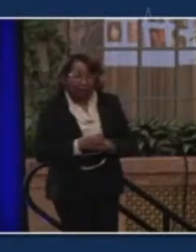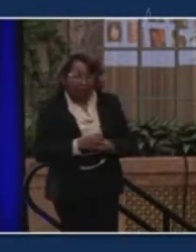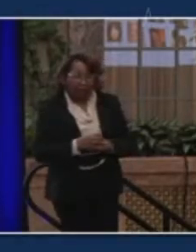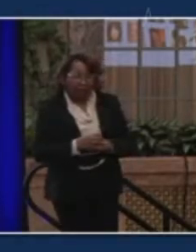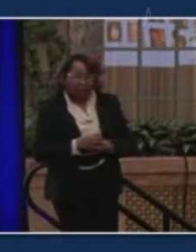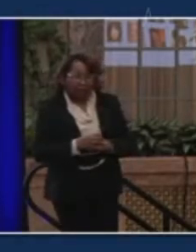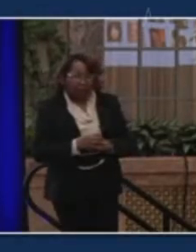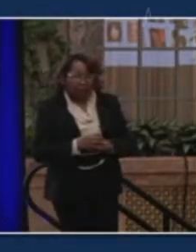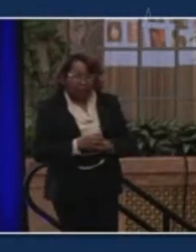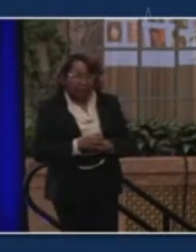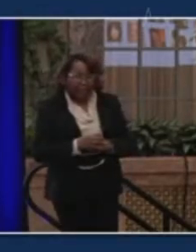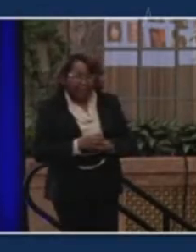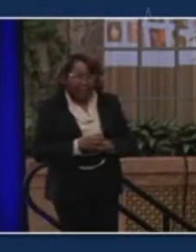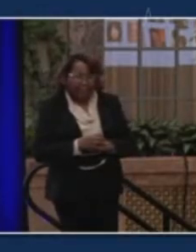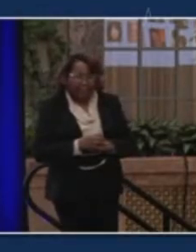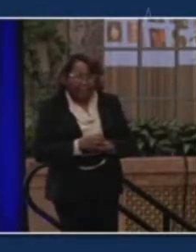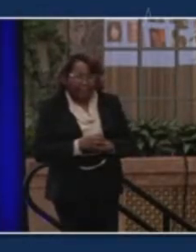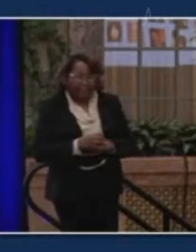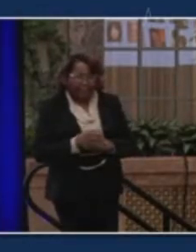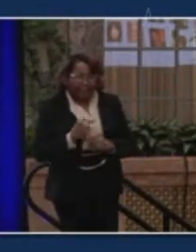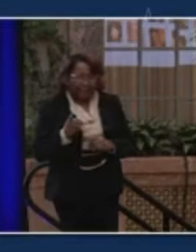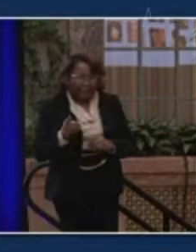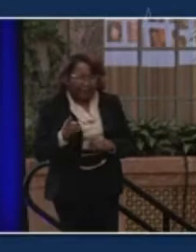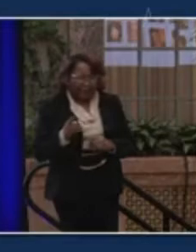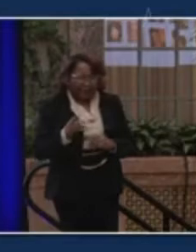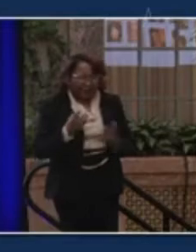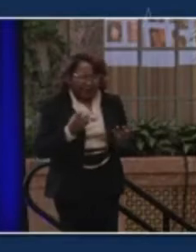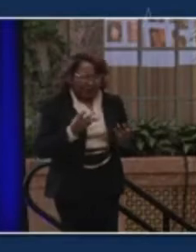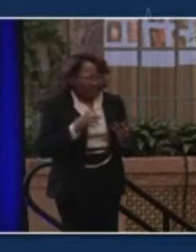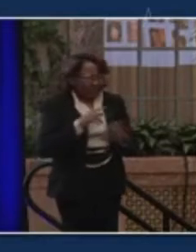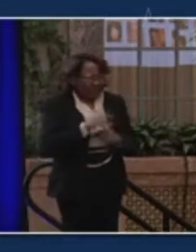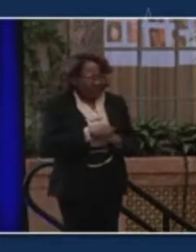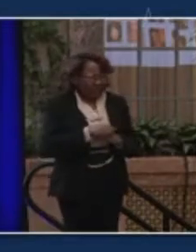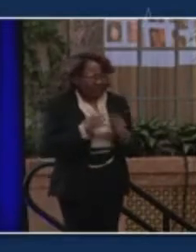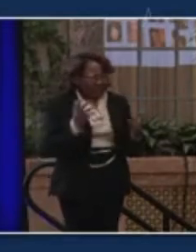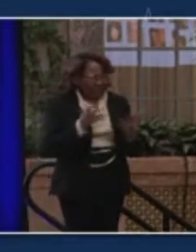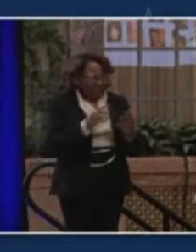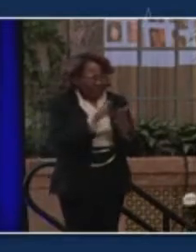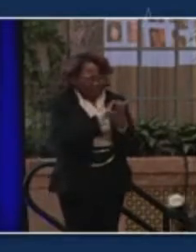well, I'm going to say, you got this stuff written down here for me.